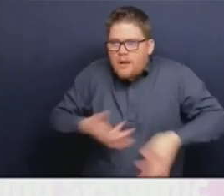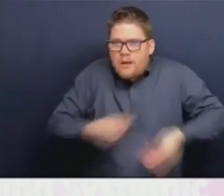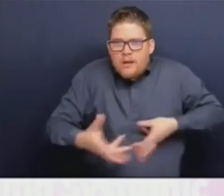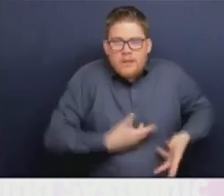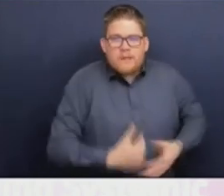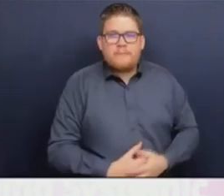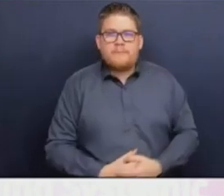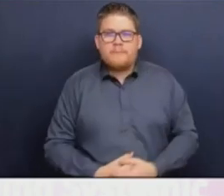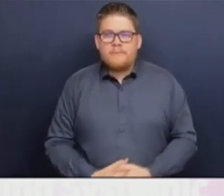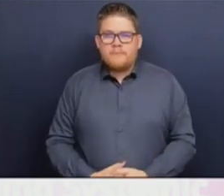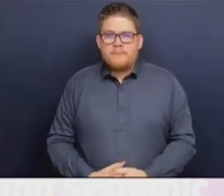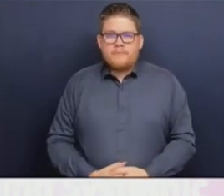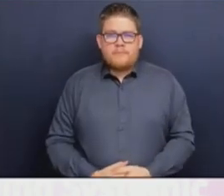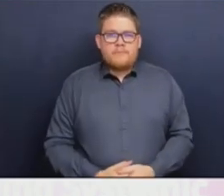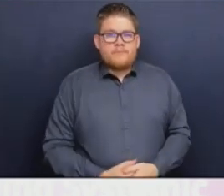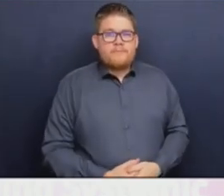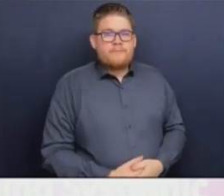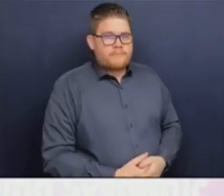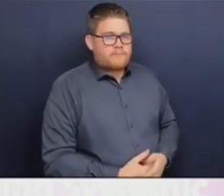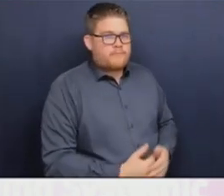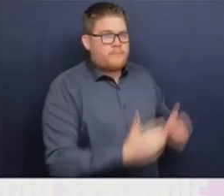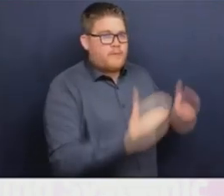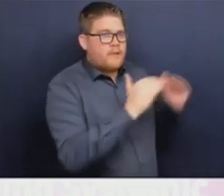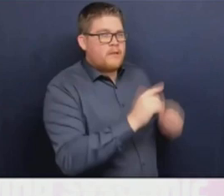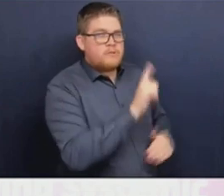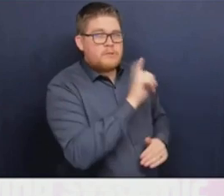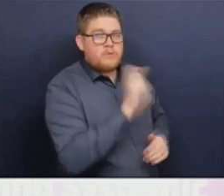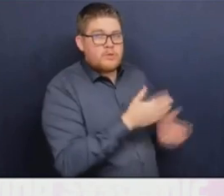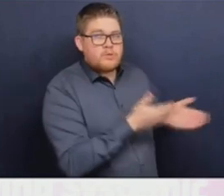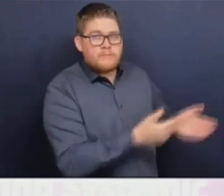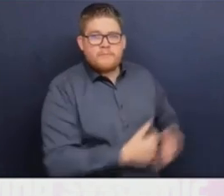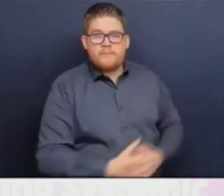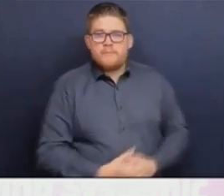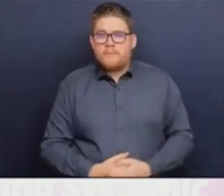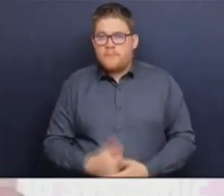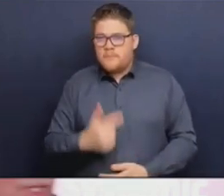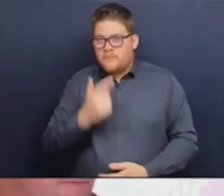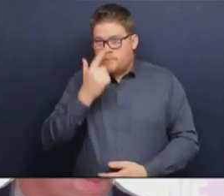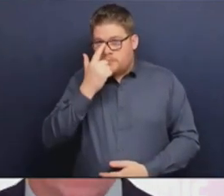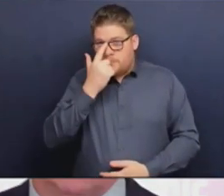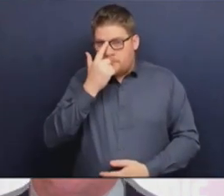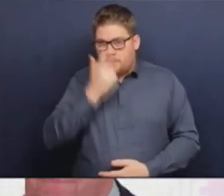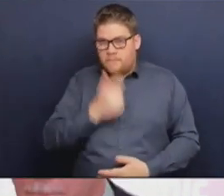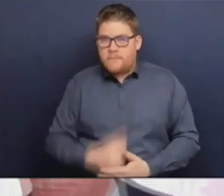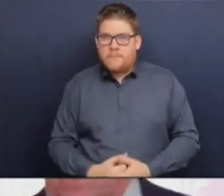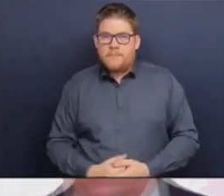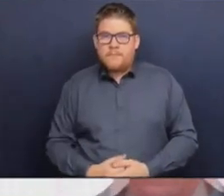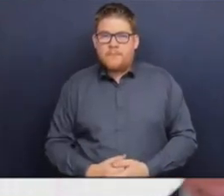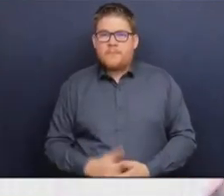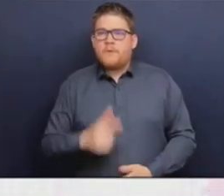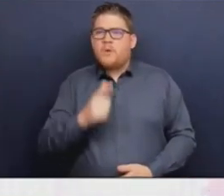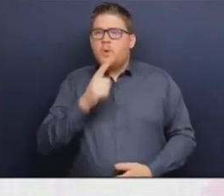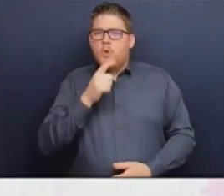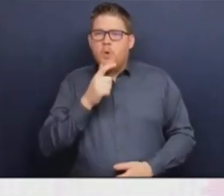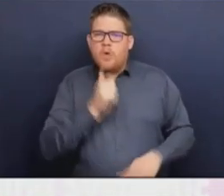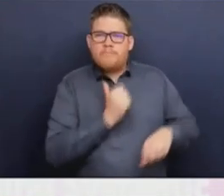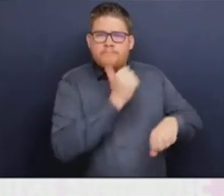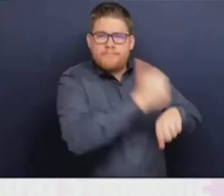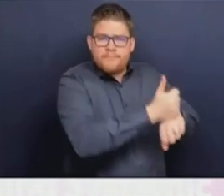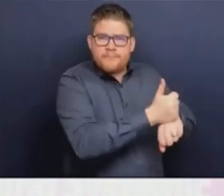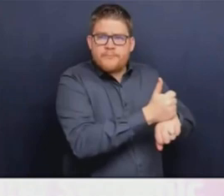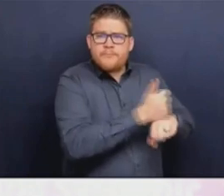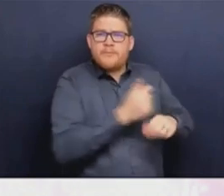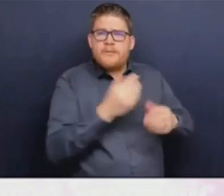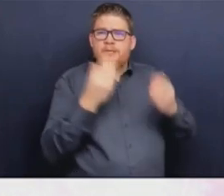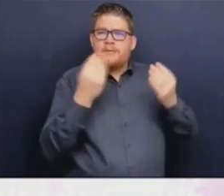government core agencies will be collecting this? For example, BC Coroner Service, the Independent Investigations Office, which deals with